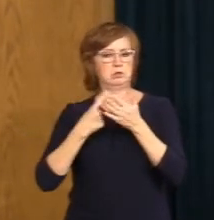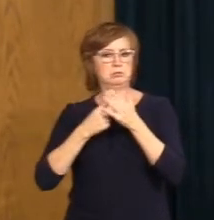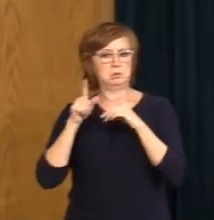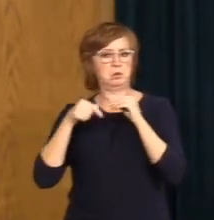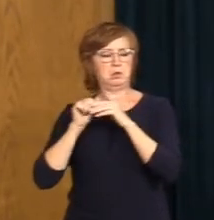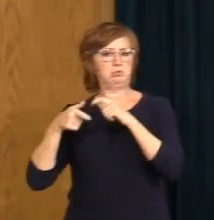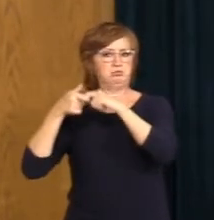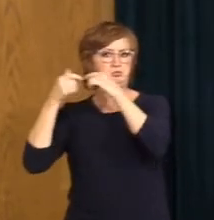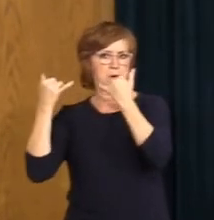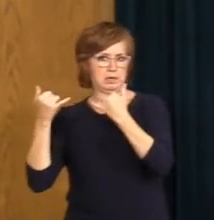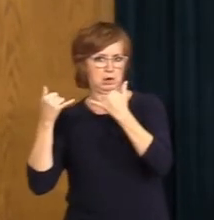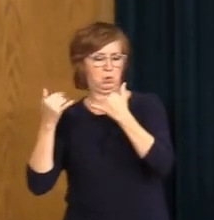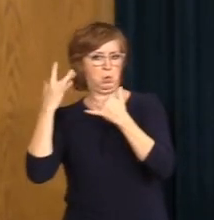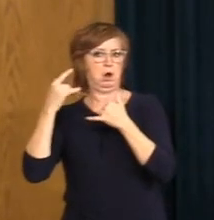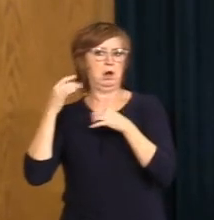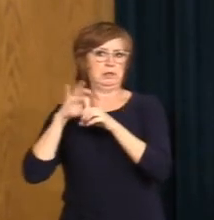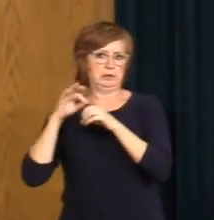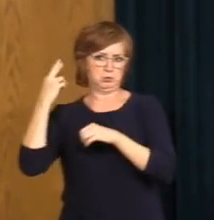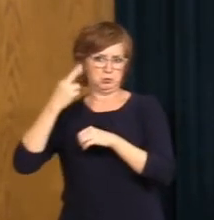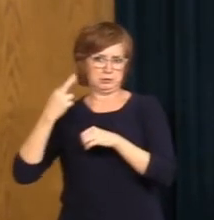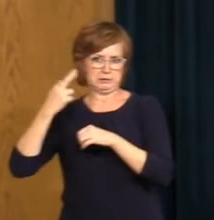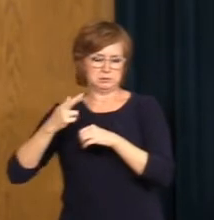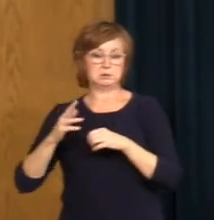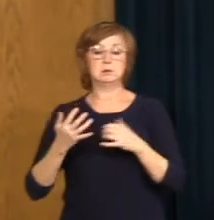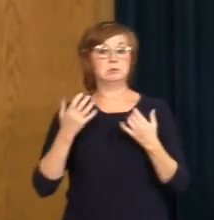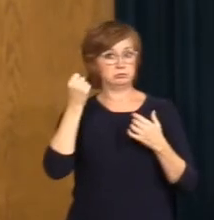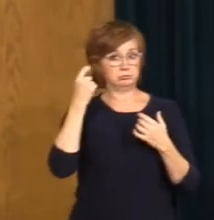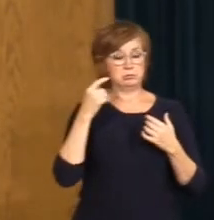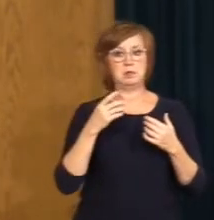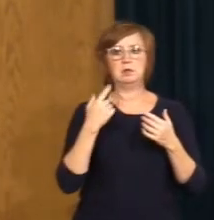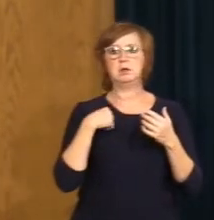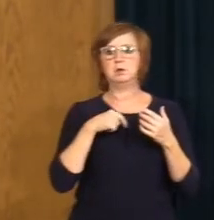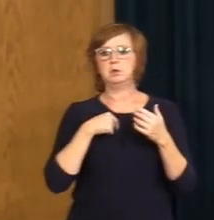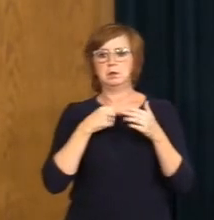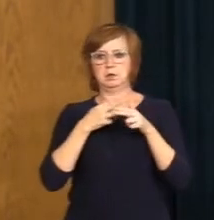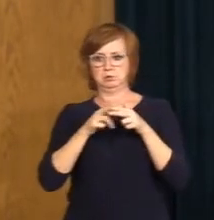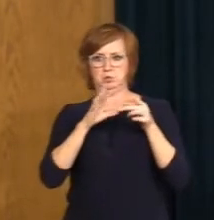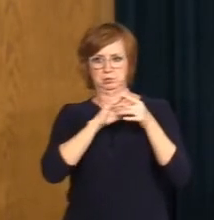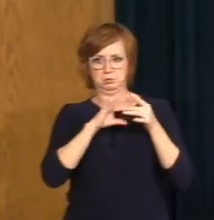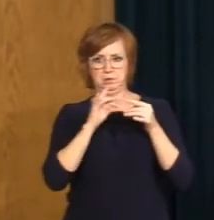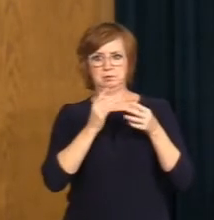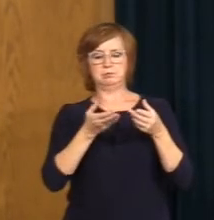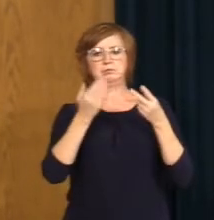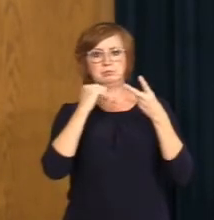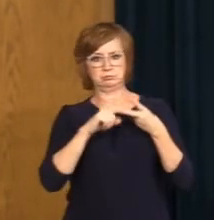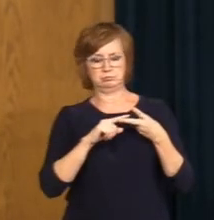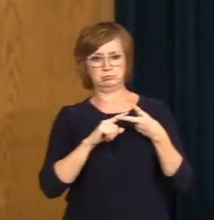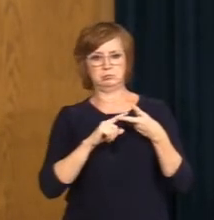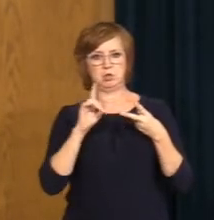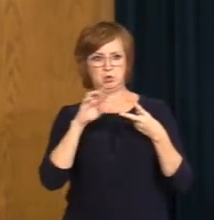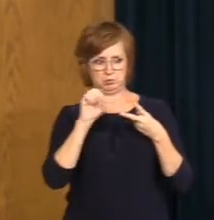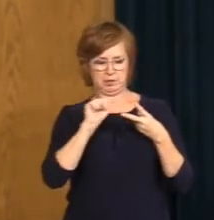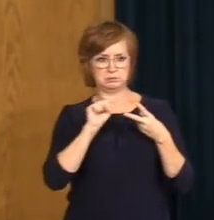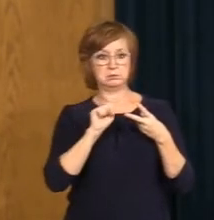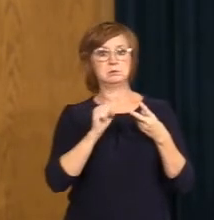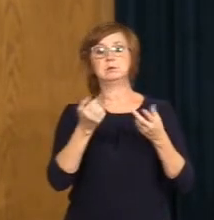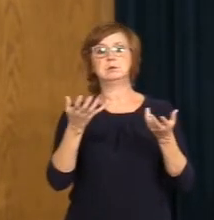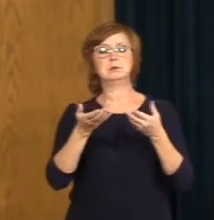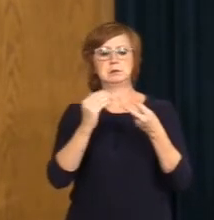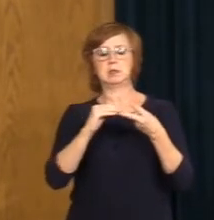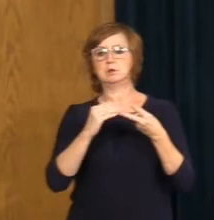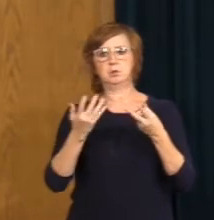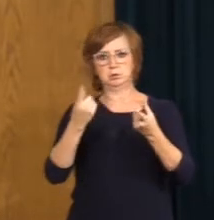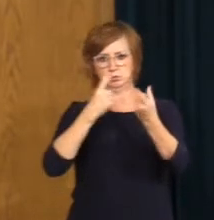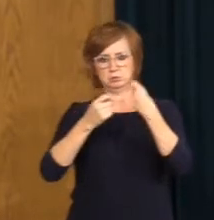time. So with that, we'll have a brief statement from Dr. Shahab before taking questions for both